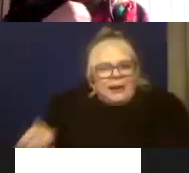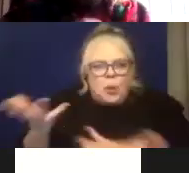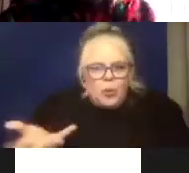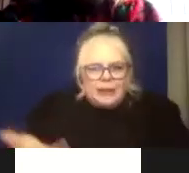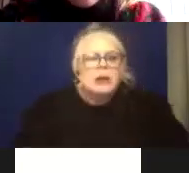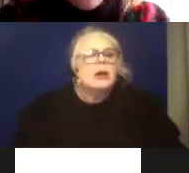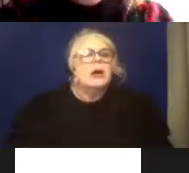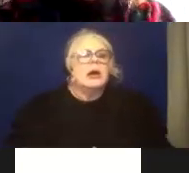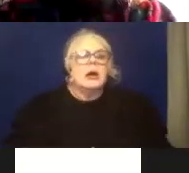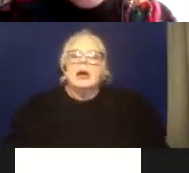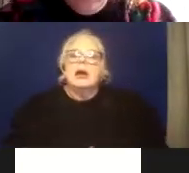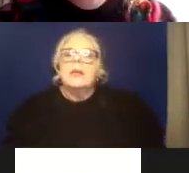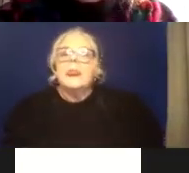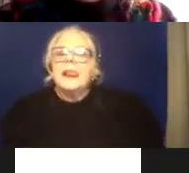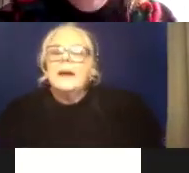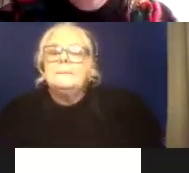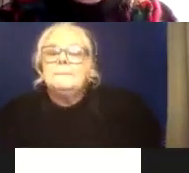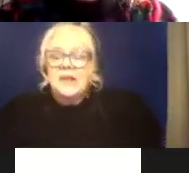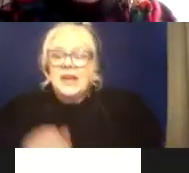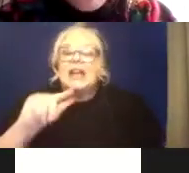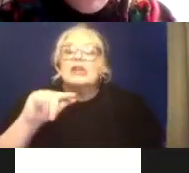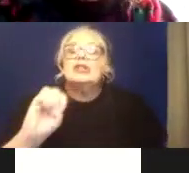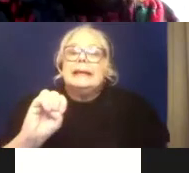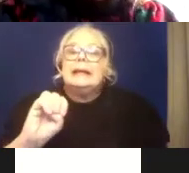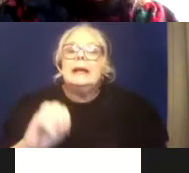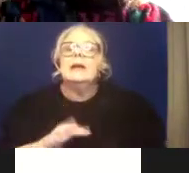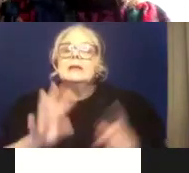price or getting the image taken down.